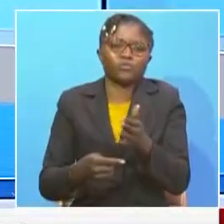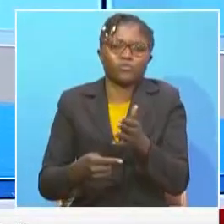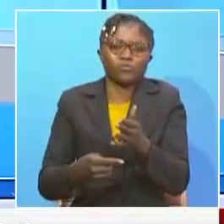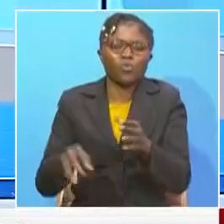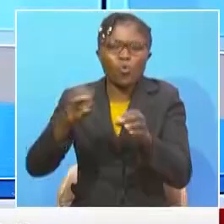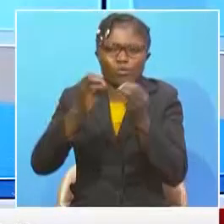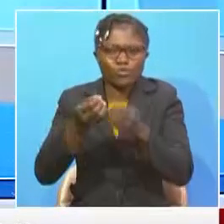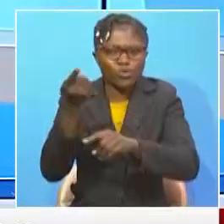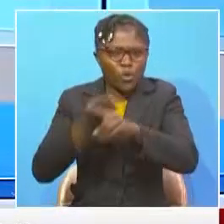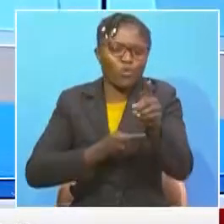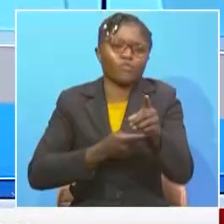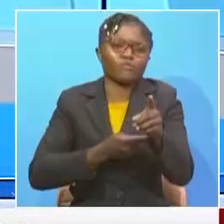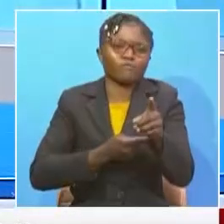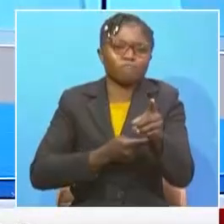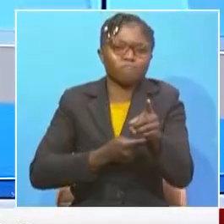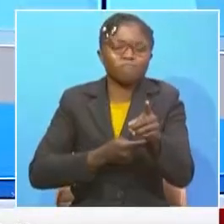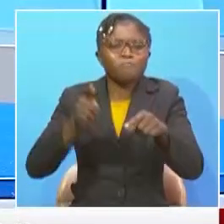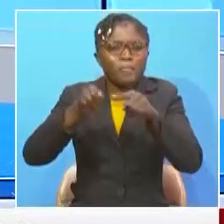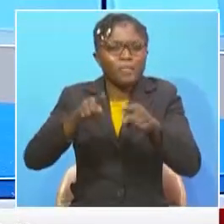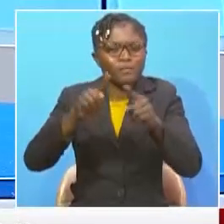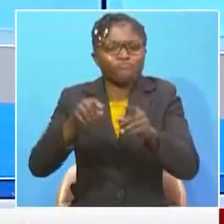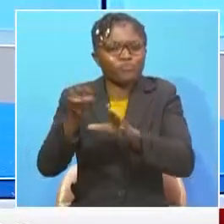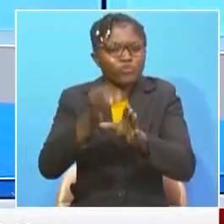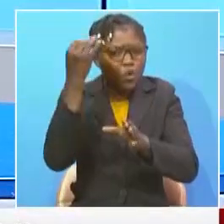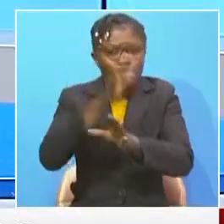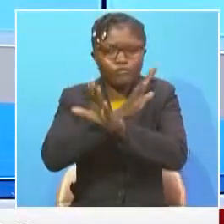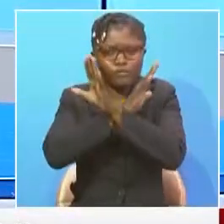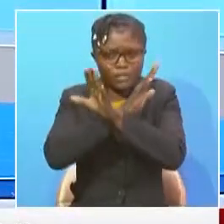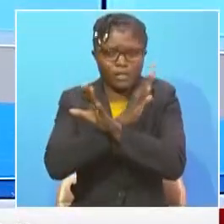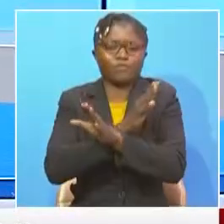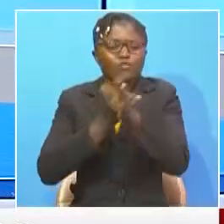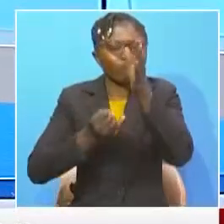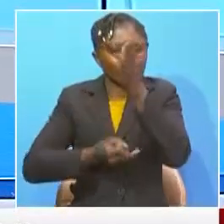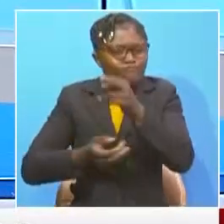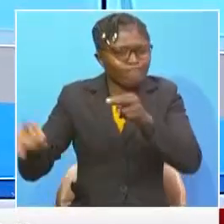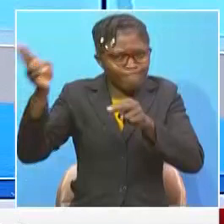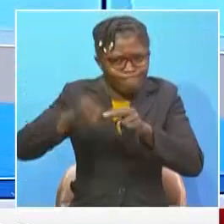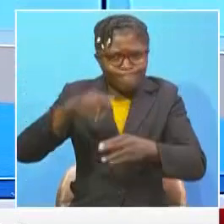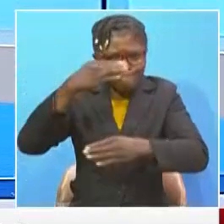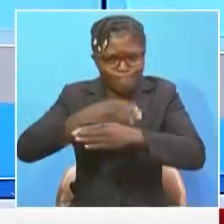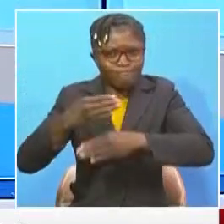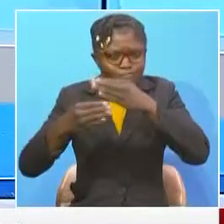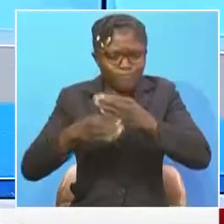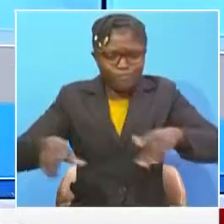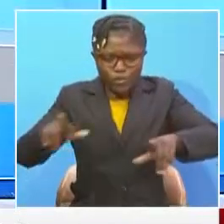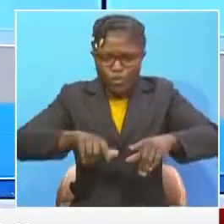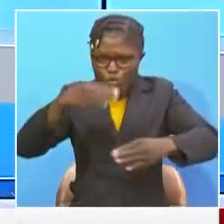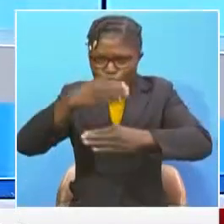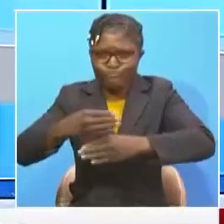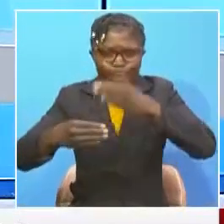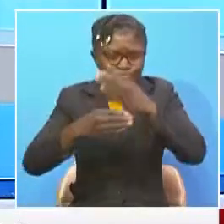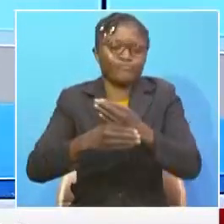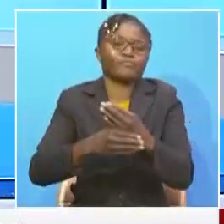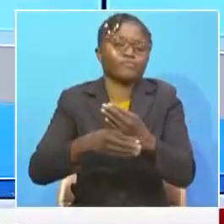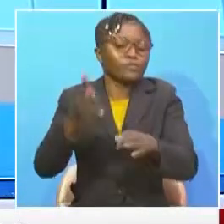Oceans of China, and the Engineering Institution of Zambia has called for increased local involvement of local contractors in